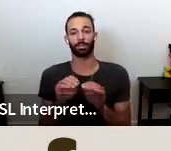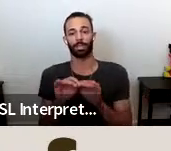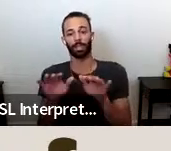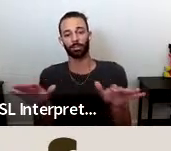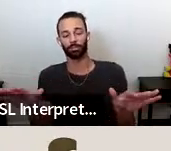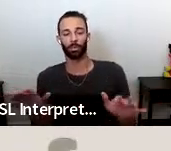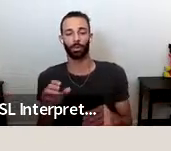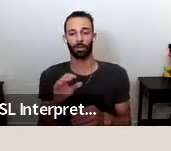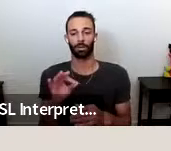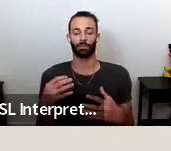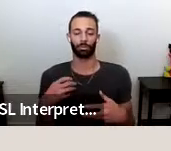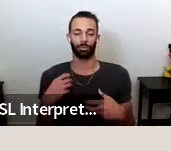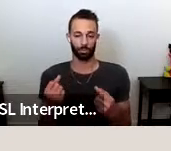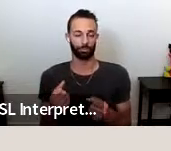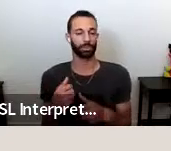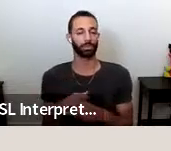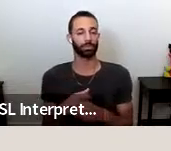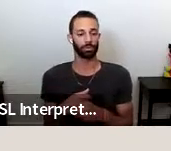Awesome.